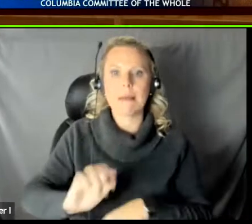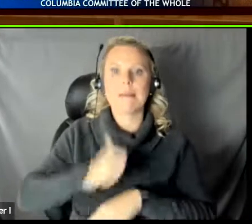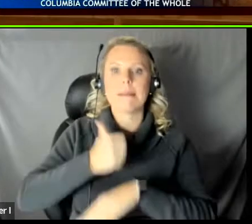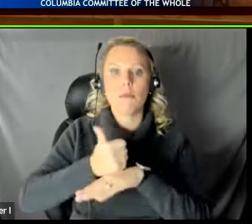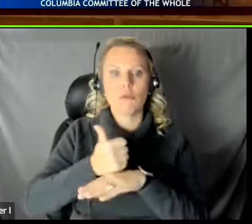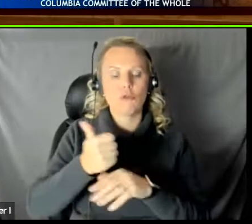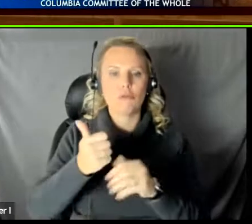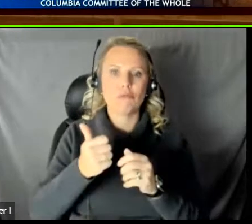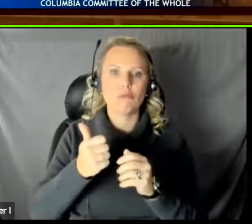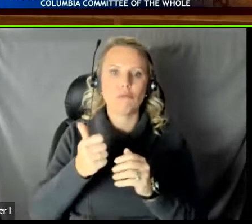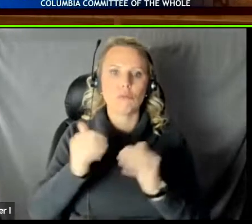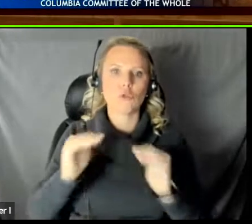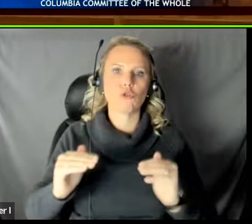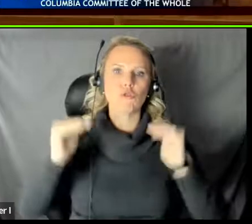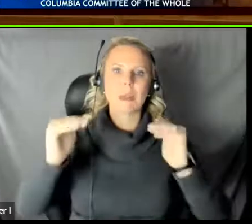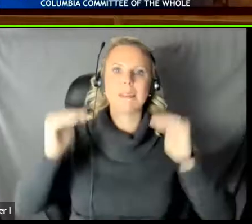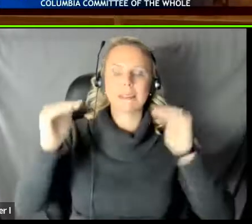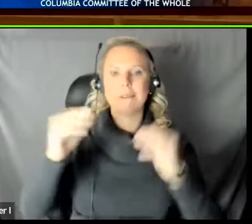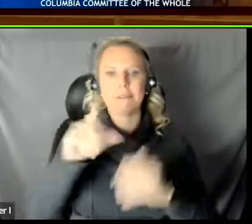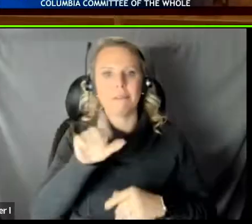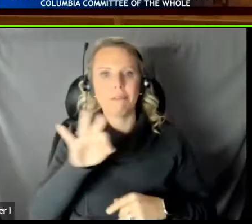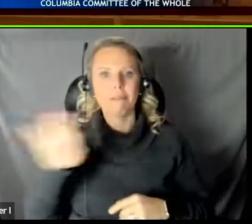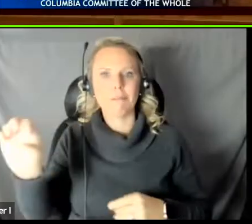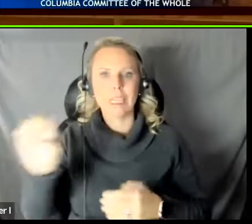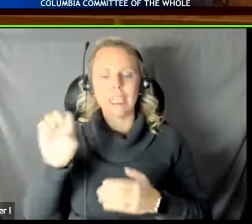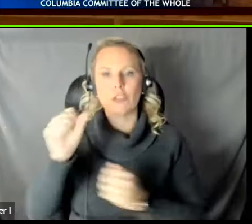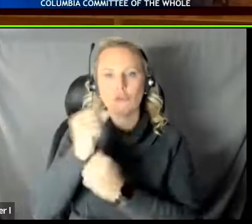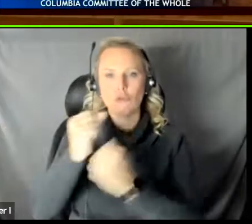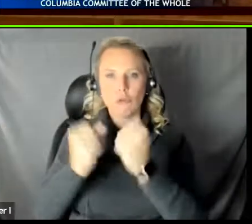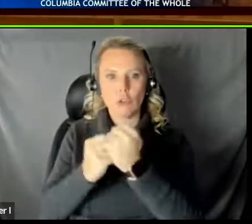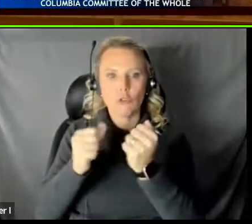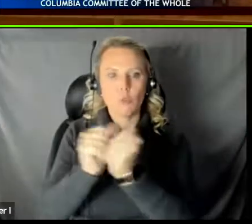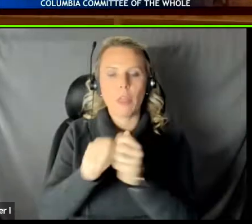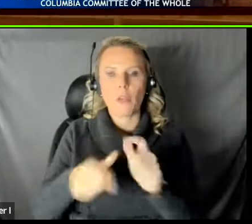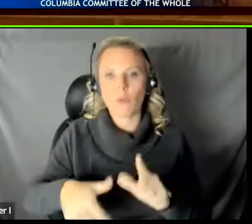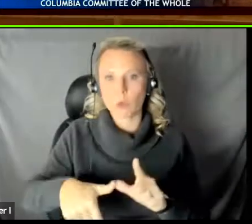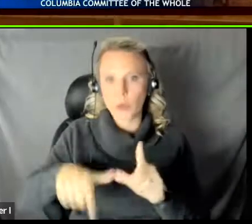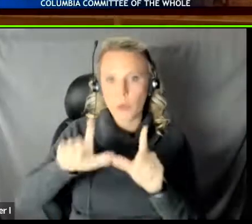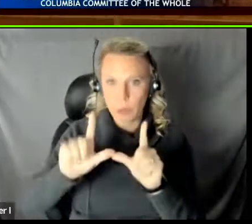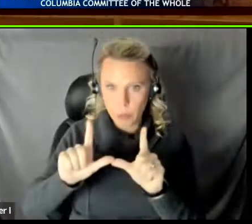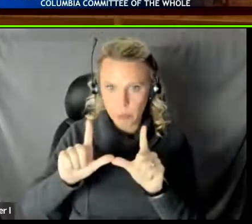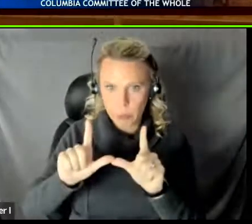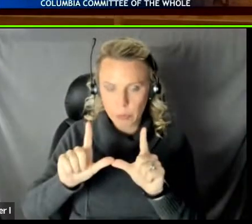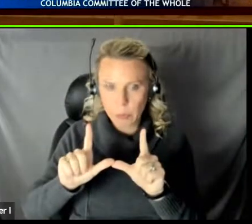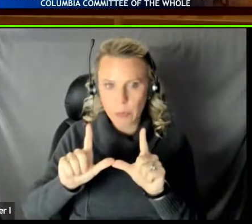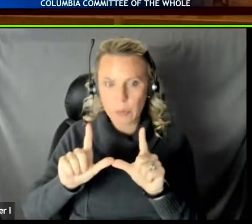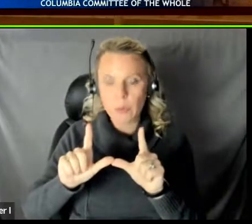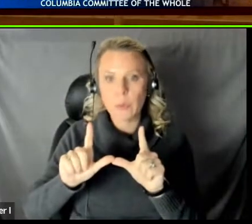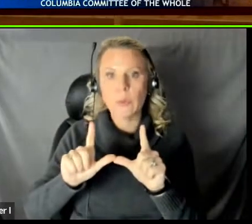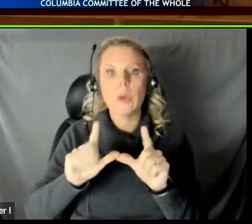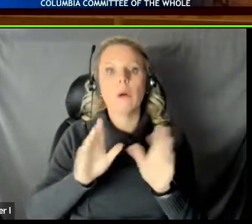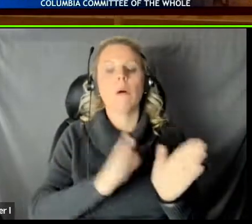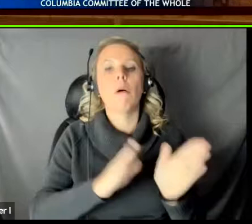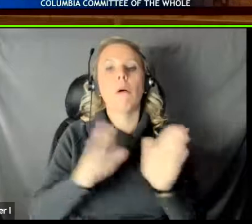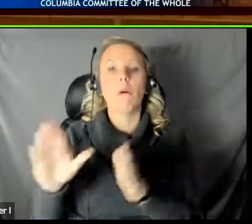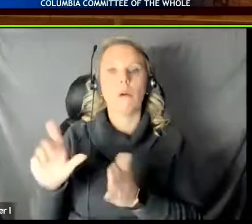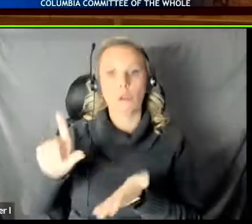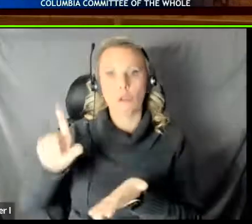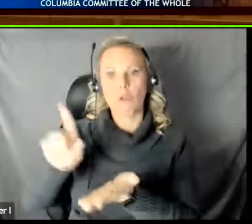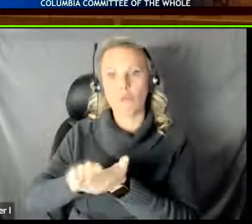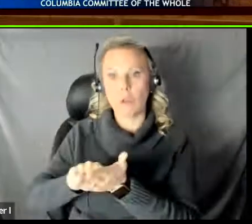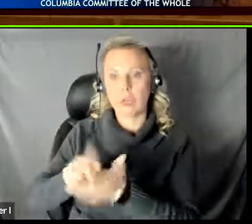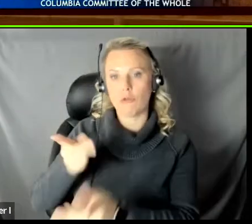progressive fee structure. This was as introduced for renewals. The print